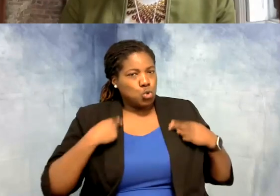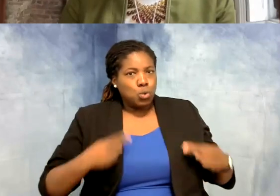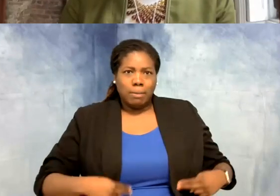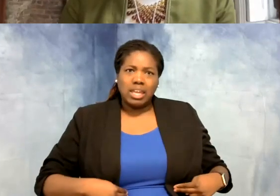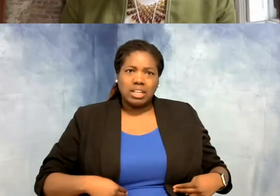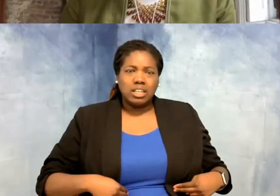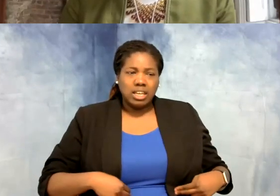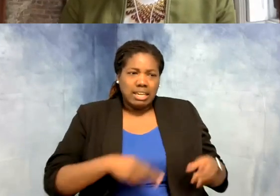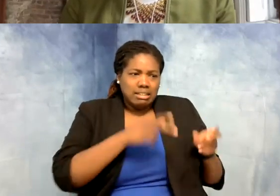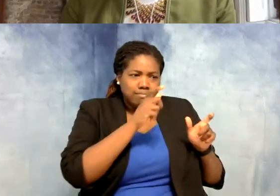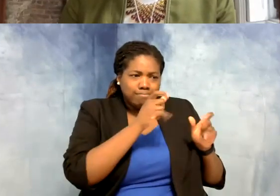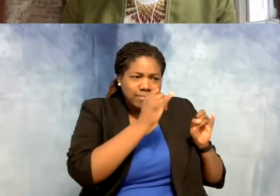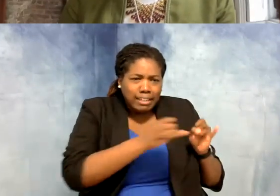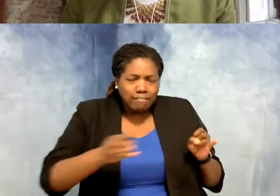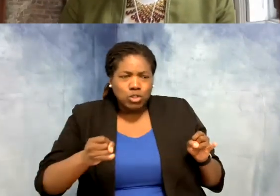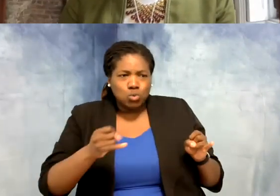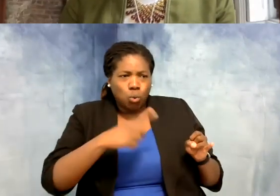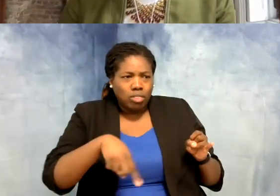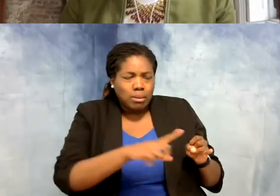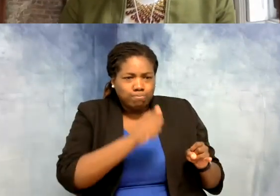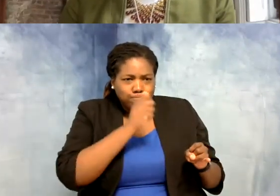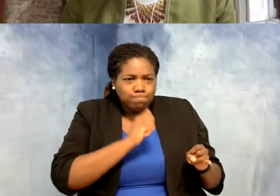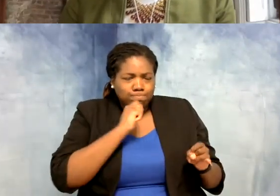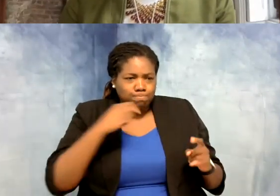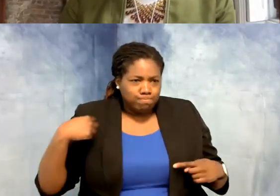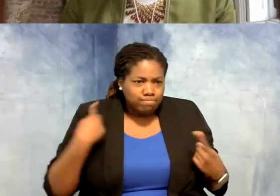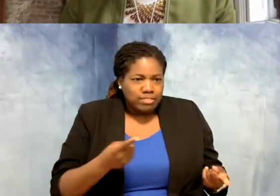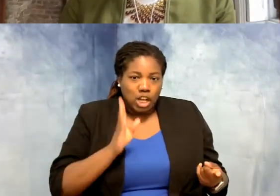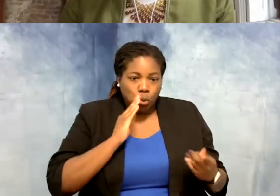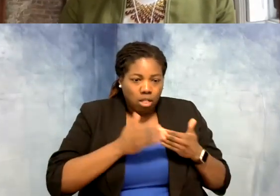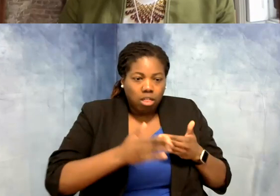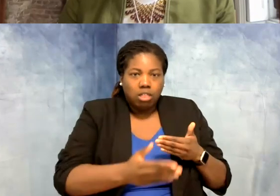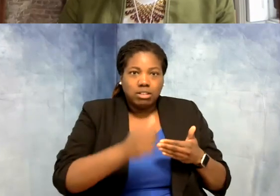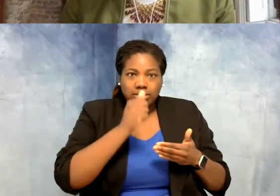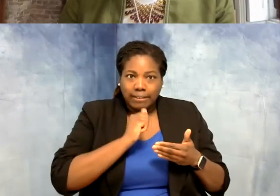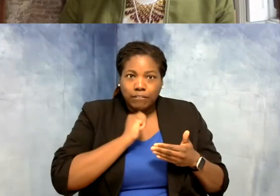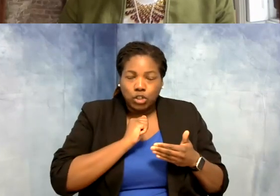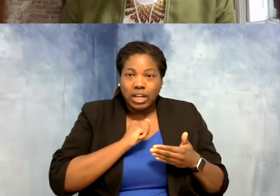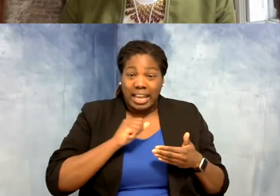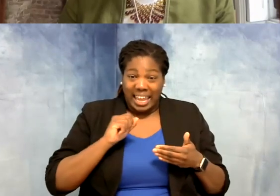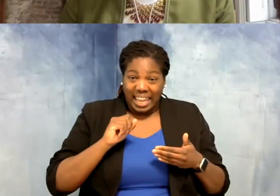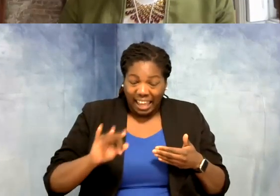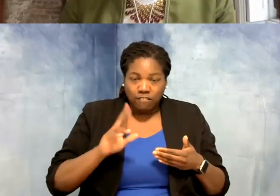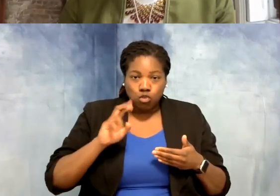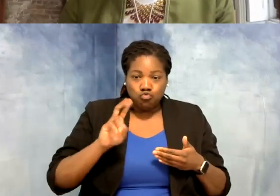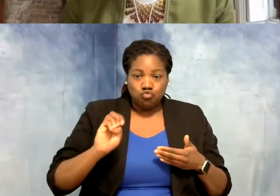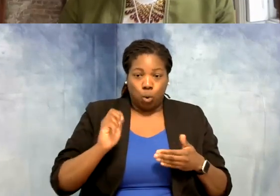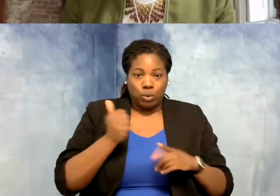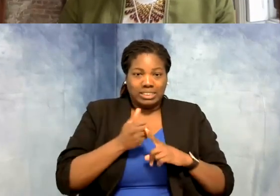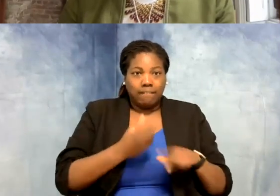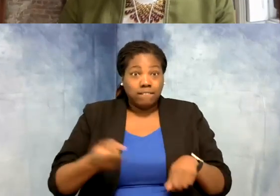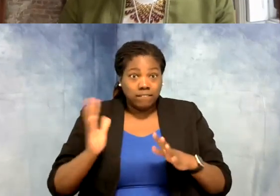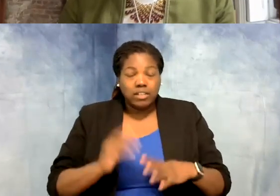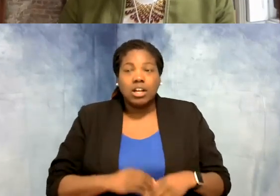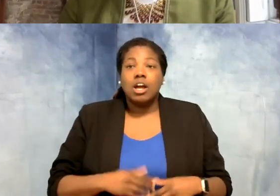in the individuals who have suffered and will suffer if Roe is overturned. I want to peer a